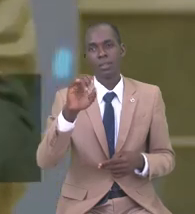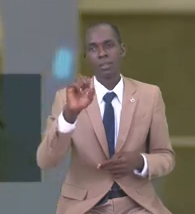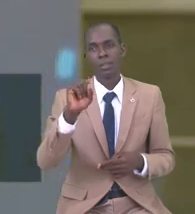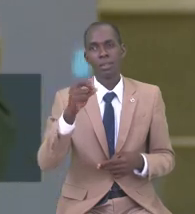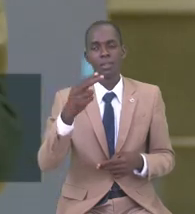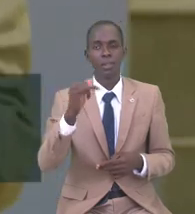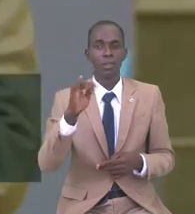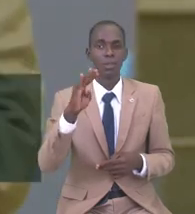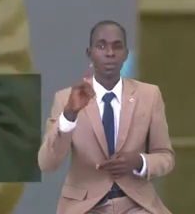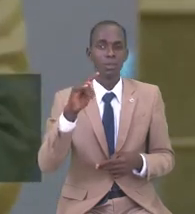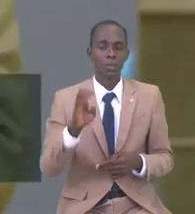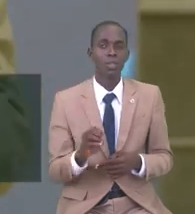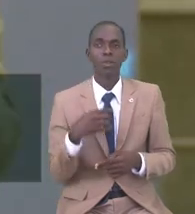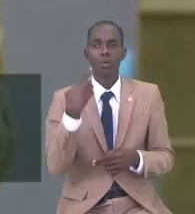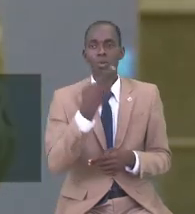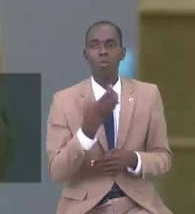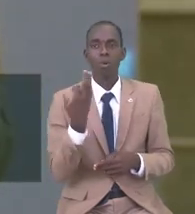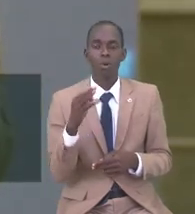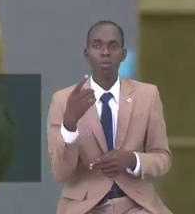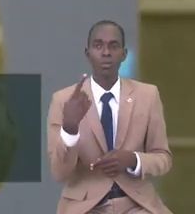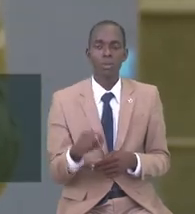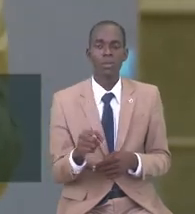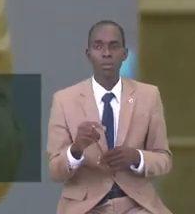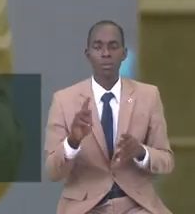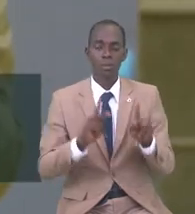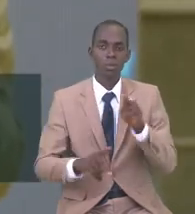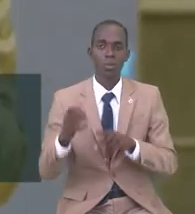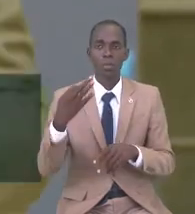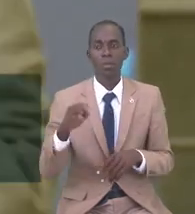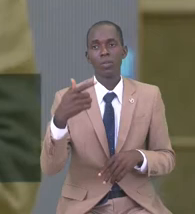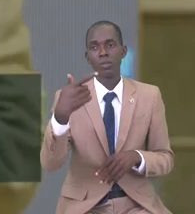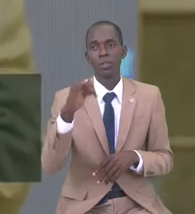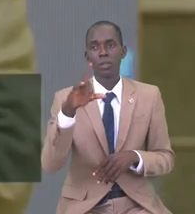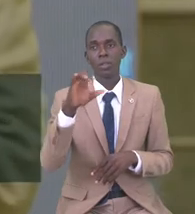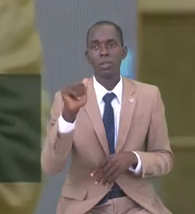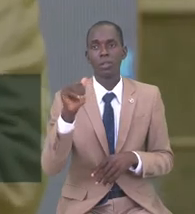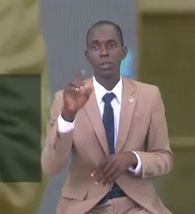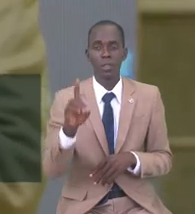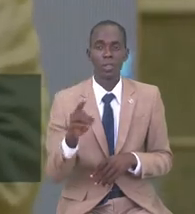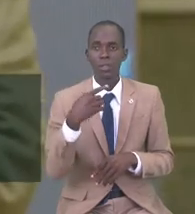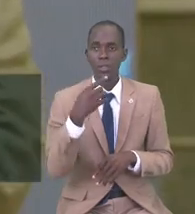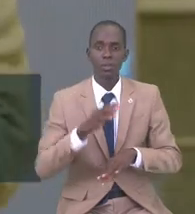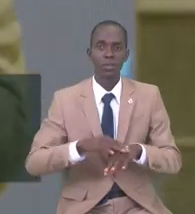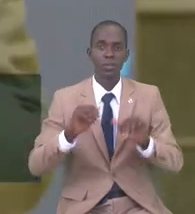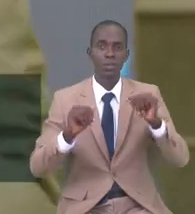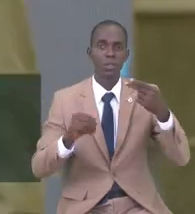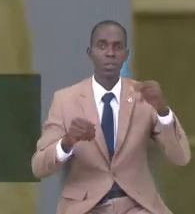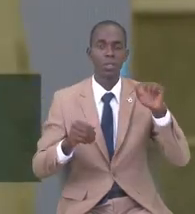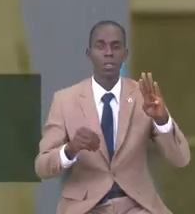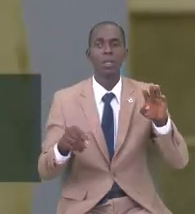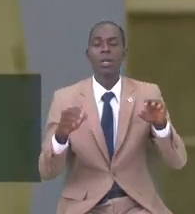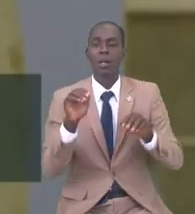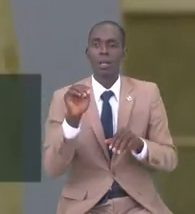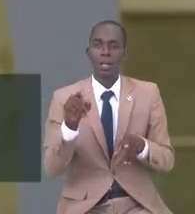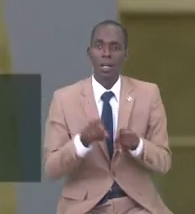the inhabitants of Gilead, said unto Ahab, As the Lord God of